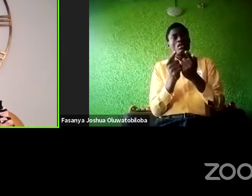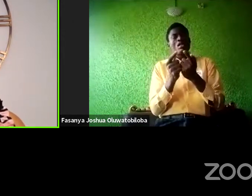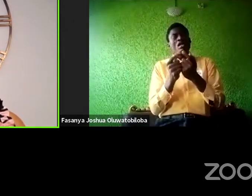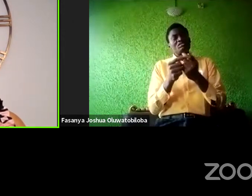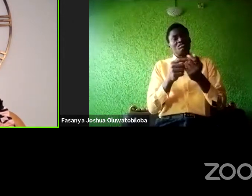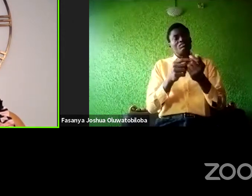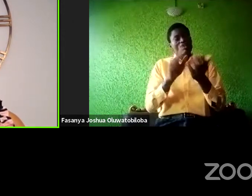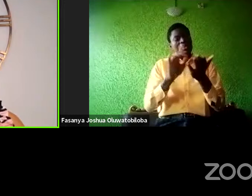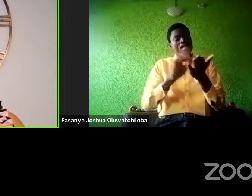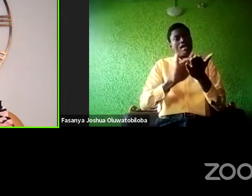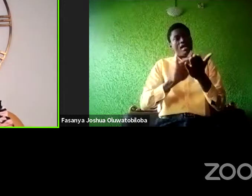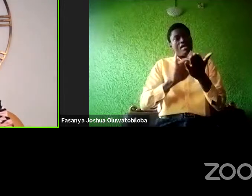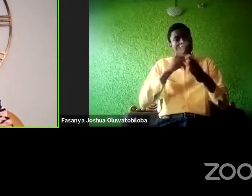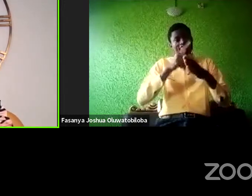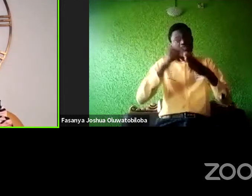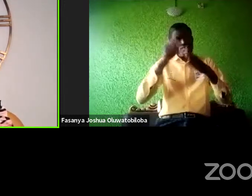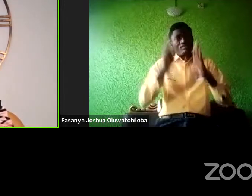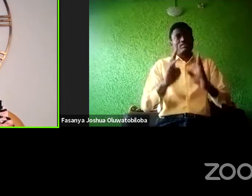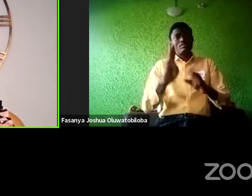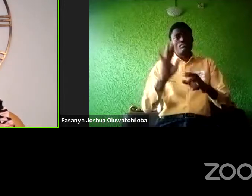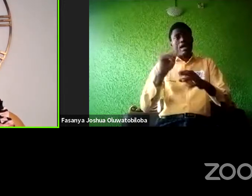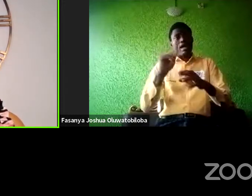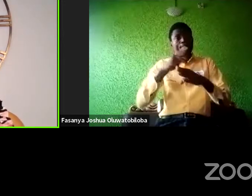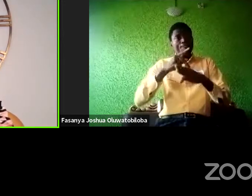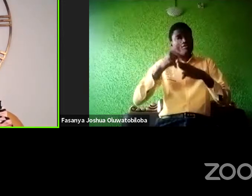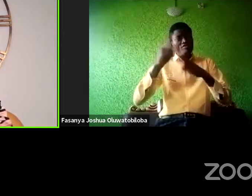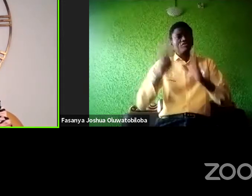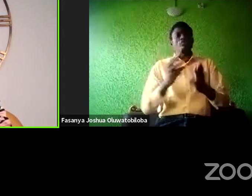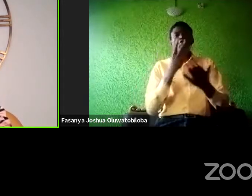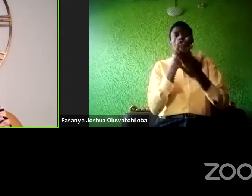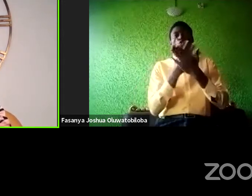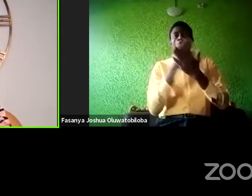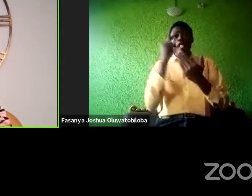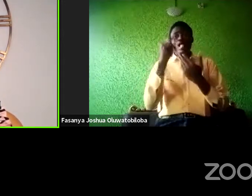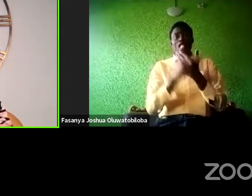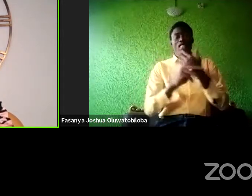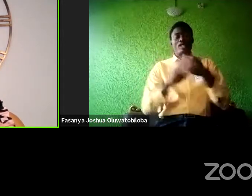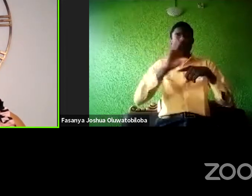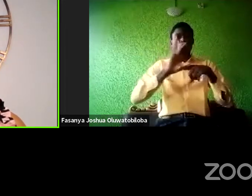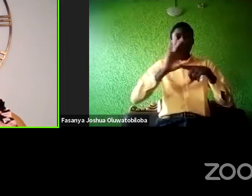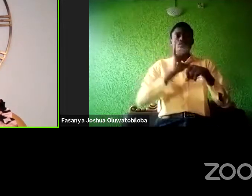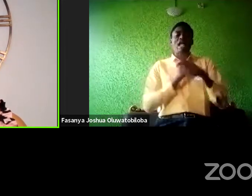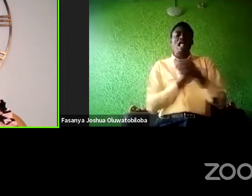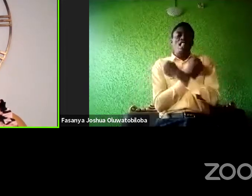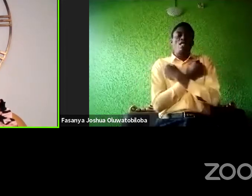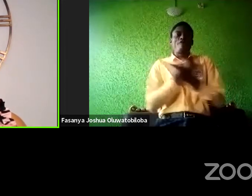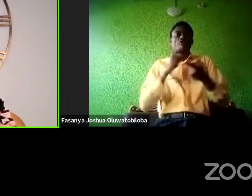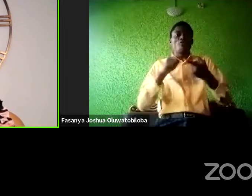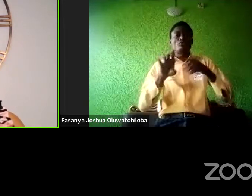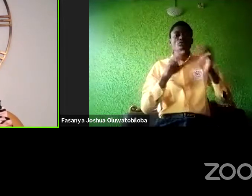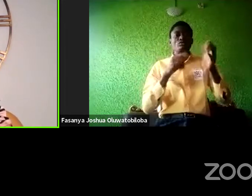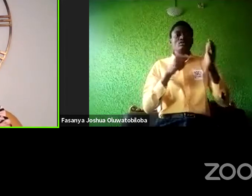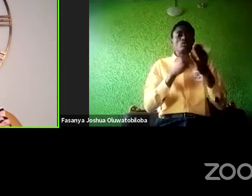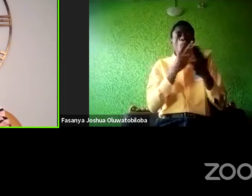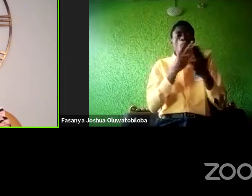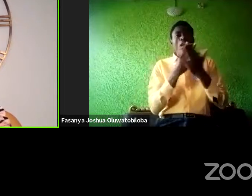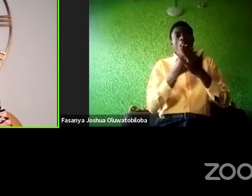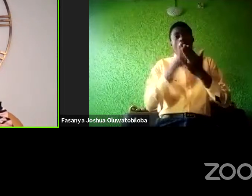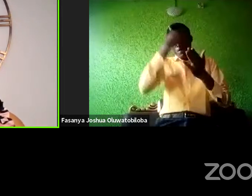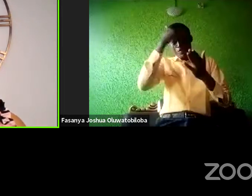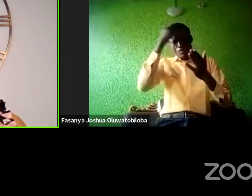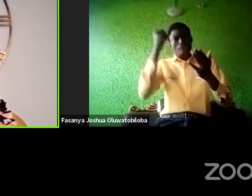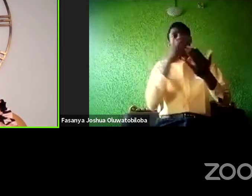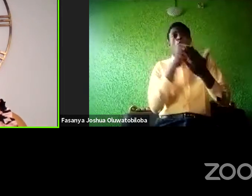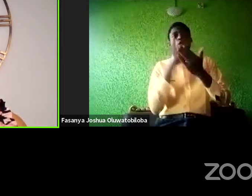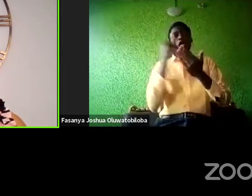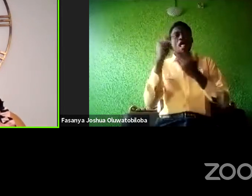coach. And I love to do this because this is the way wellness has been able to, bring information, the